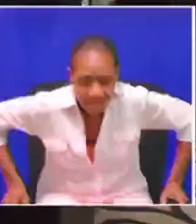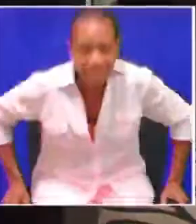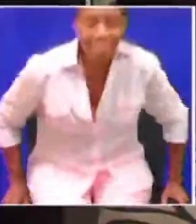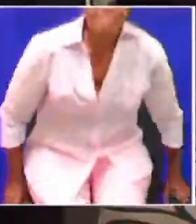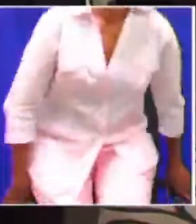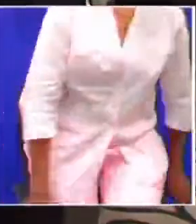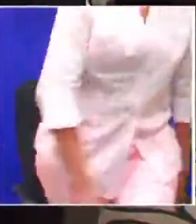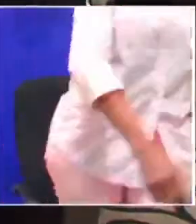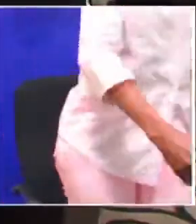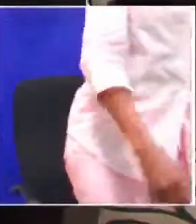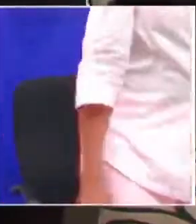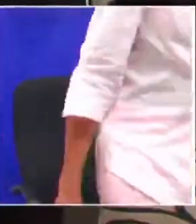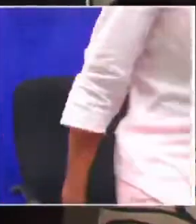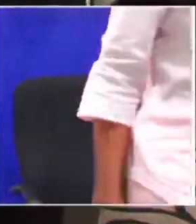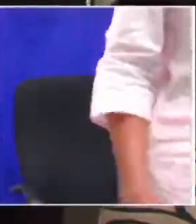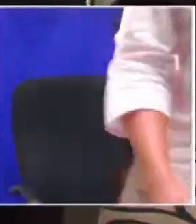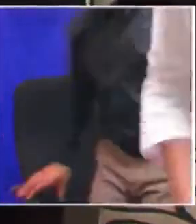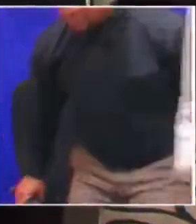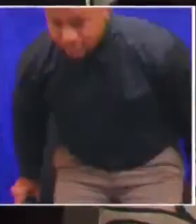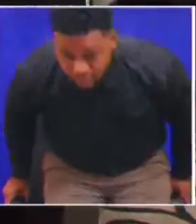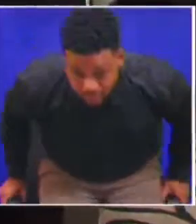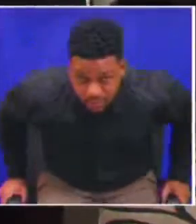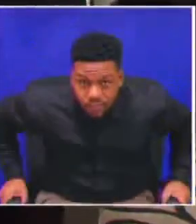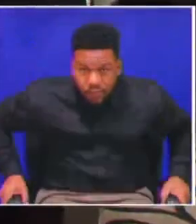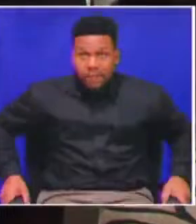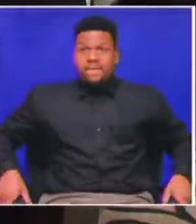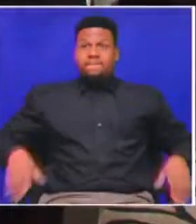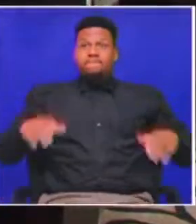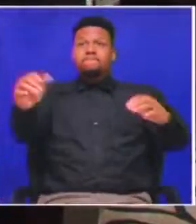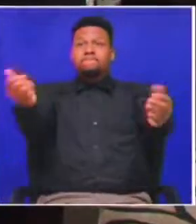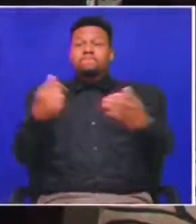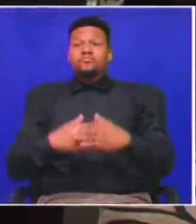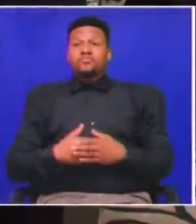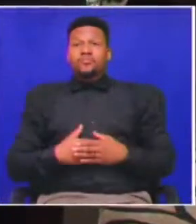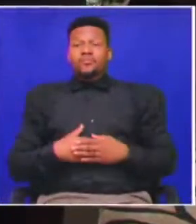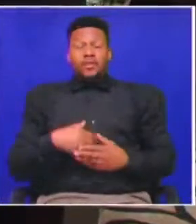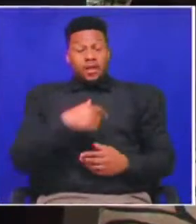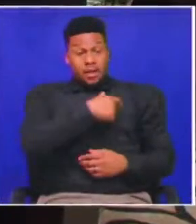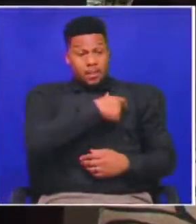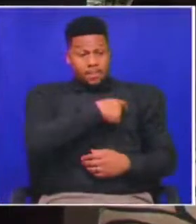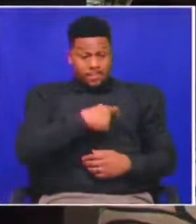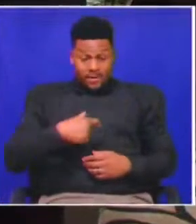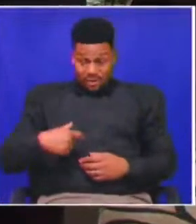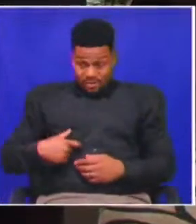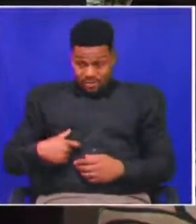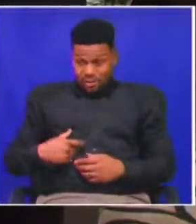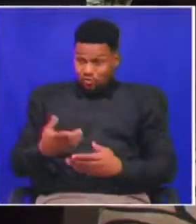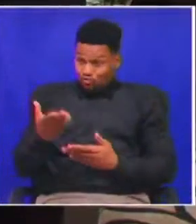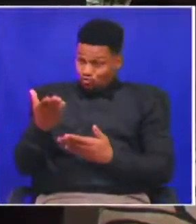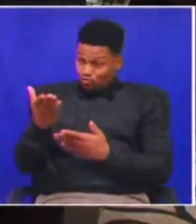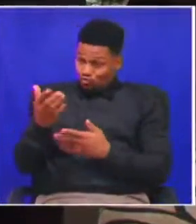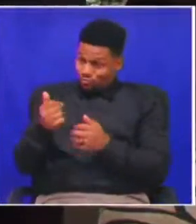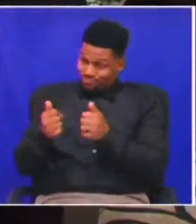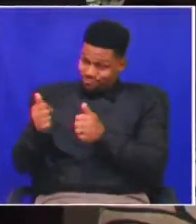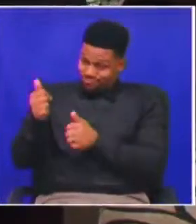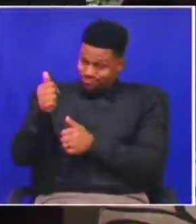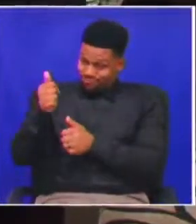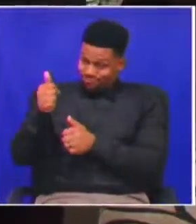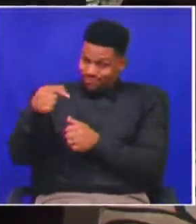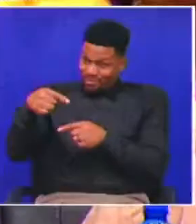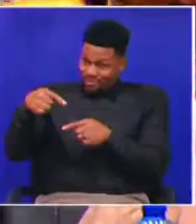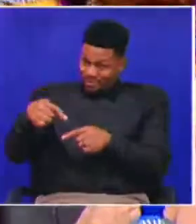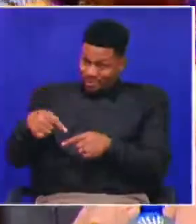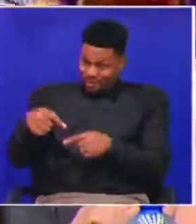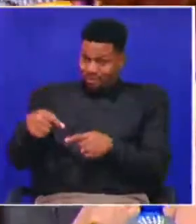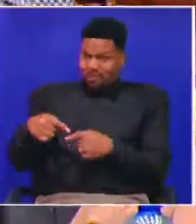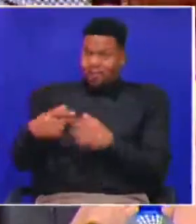Mr. President, the only commander-in-chief we have in this country, we must start by stating